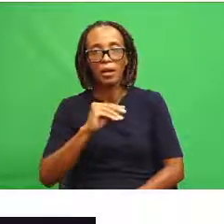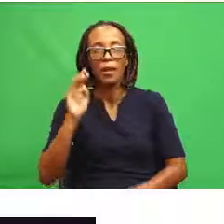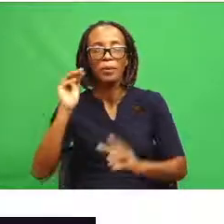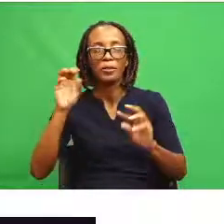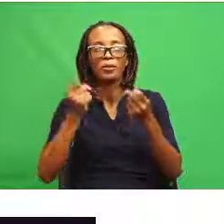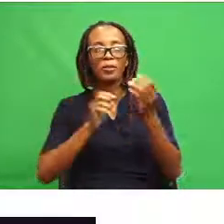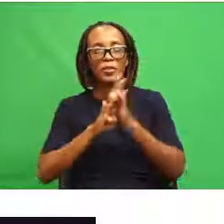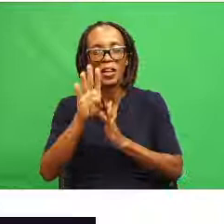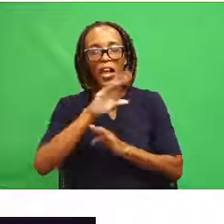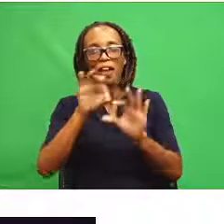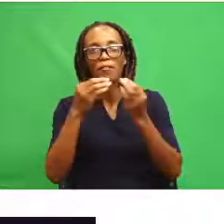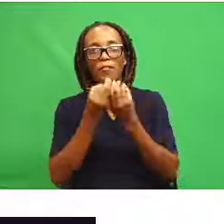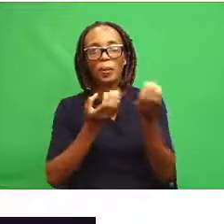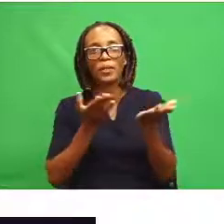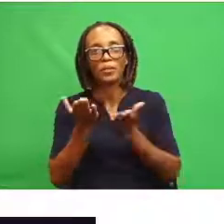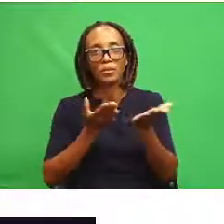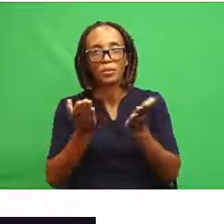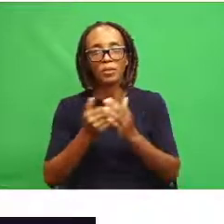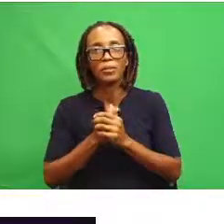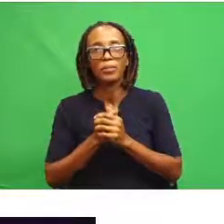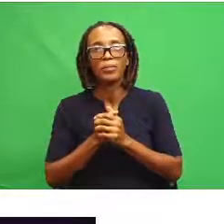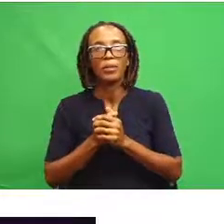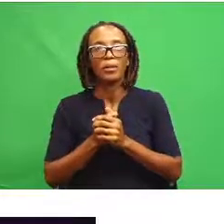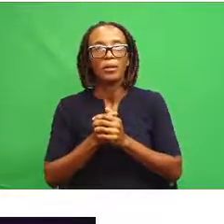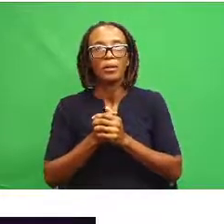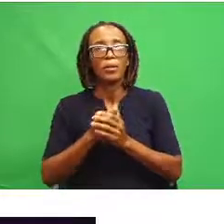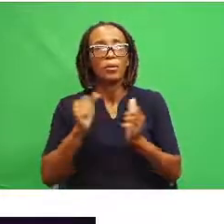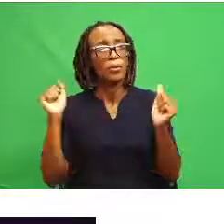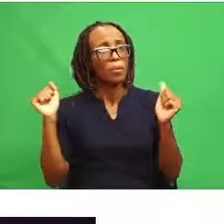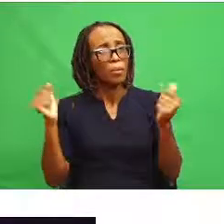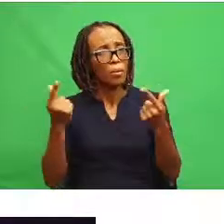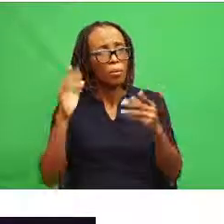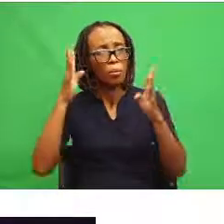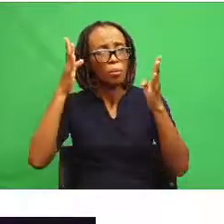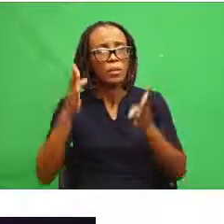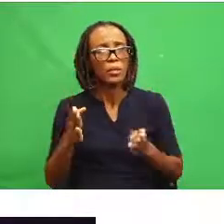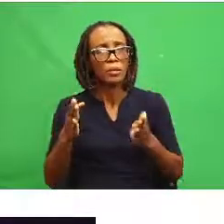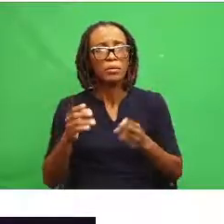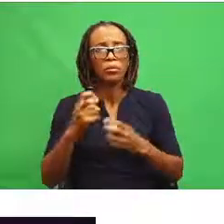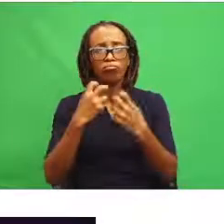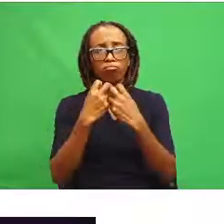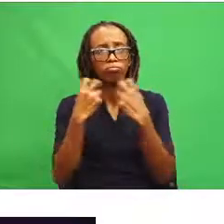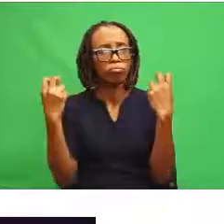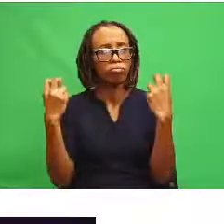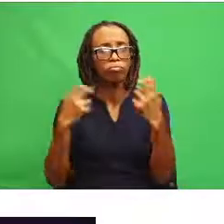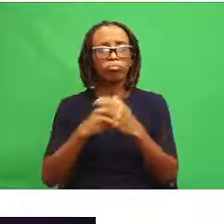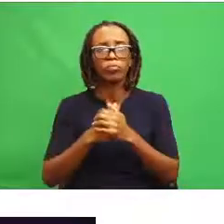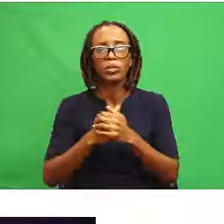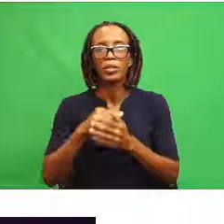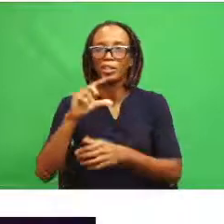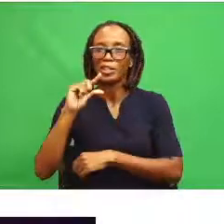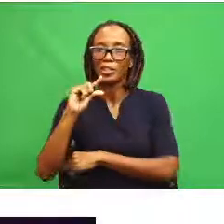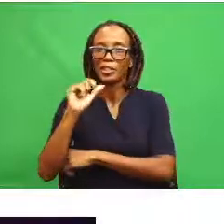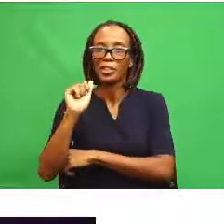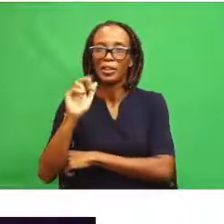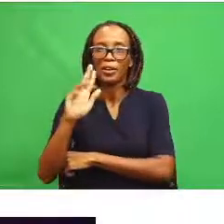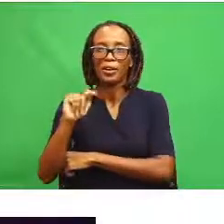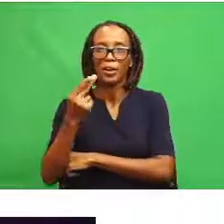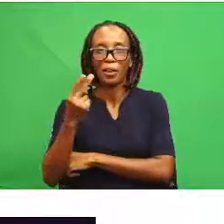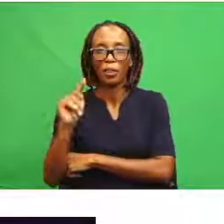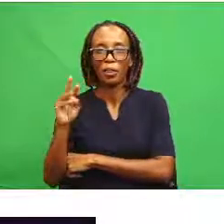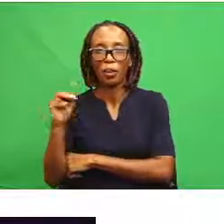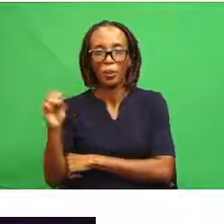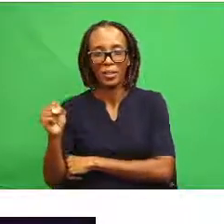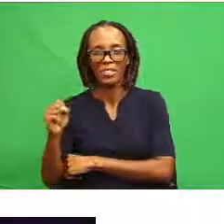Development and Family Services, distinguished presenters, panelists, Mr. Garth Thomas, Central Bank